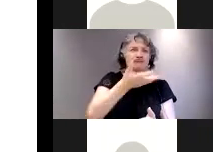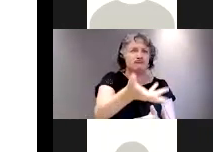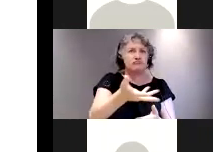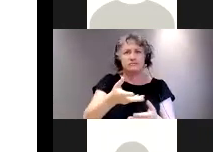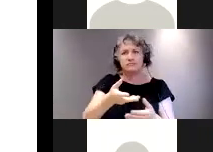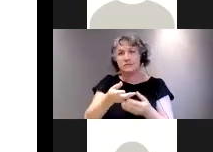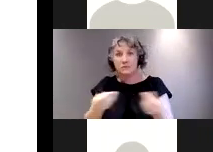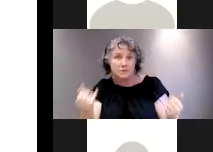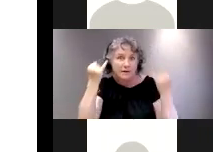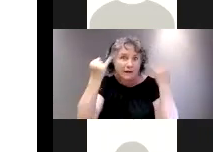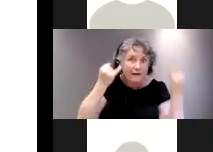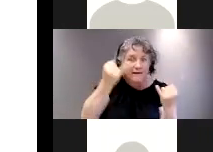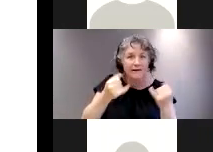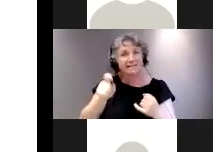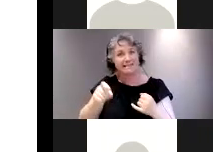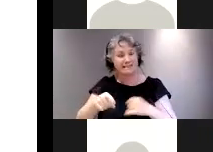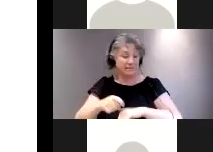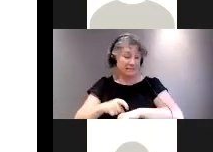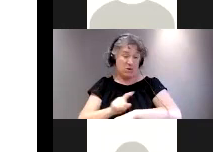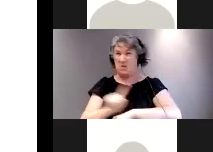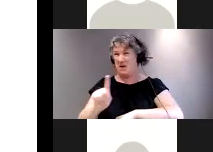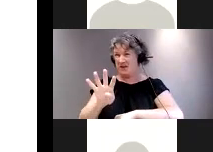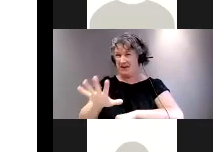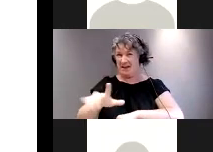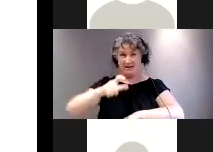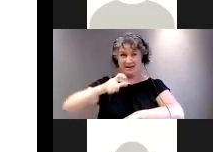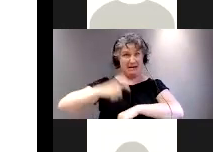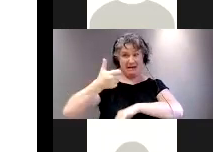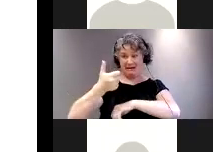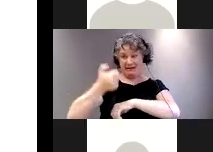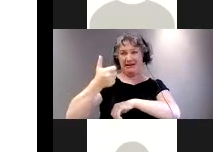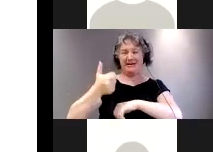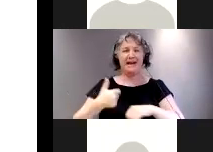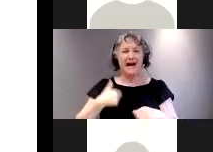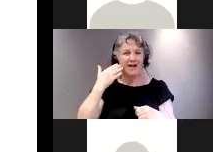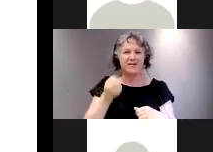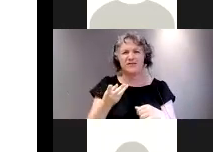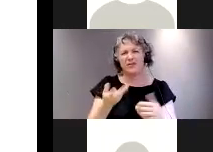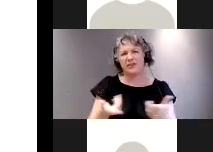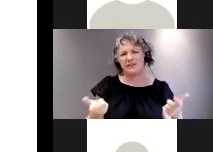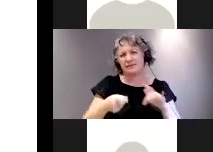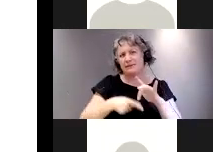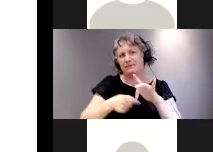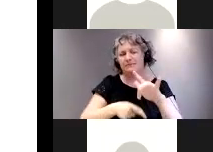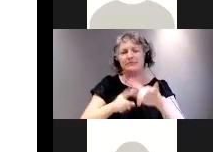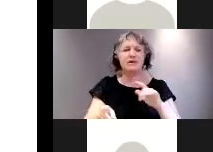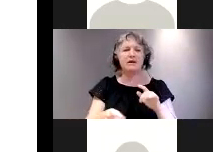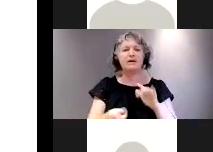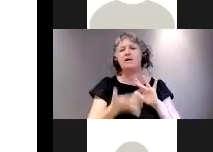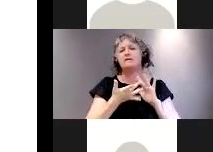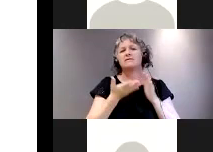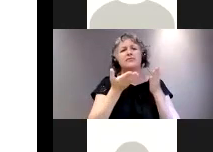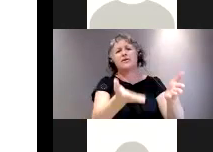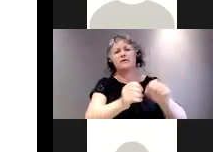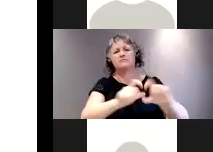that, right on my 145 mark, and I know I skipped a few things, but again, my contact information is here.